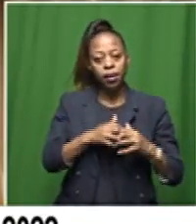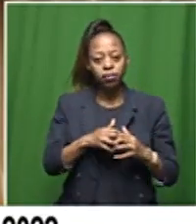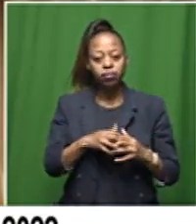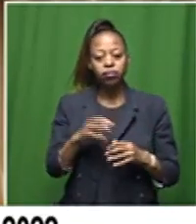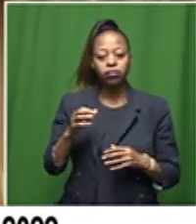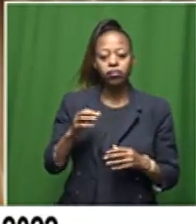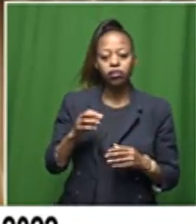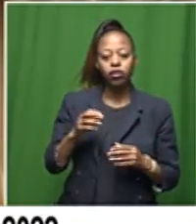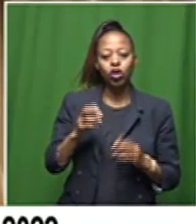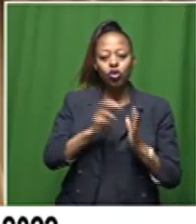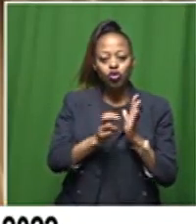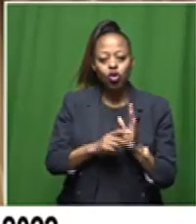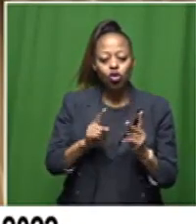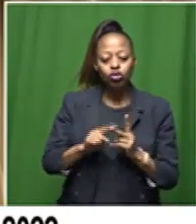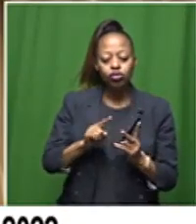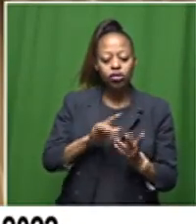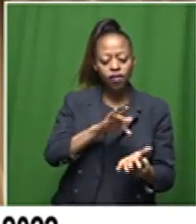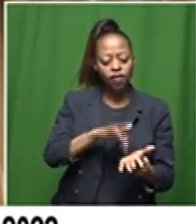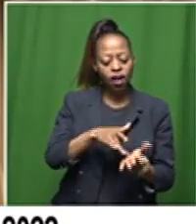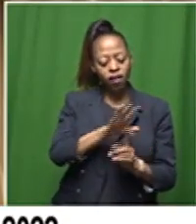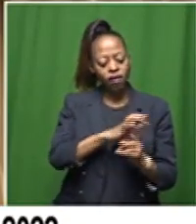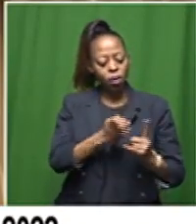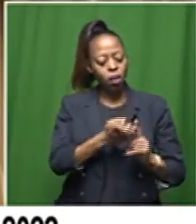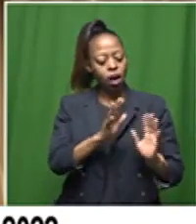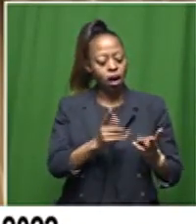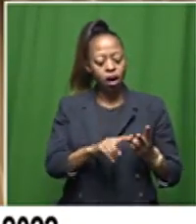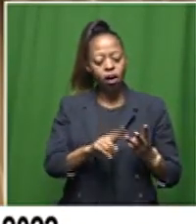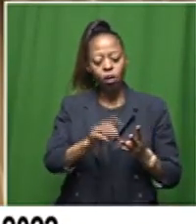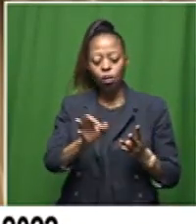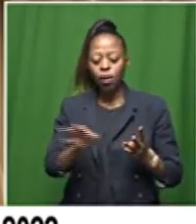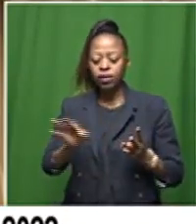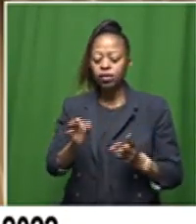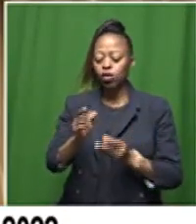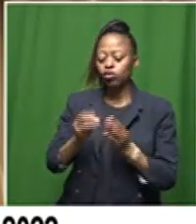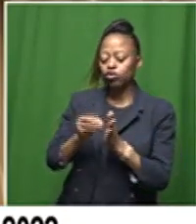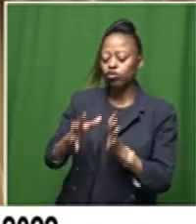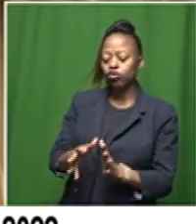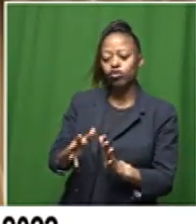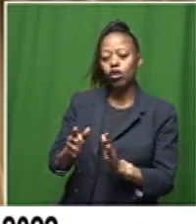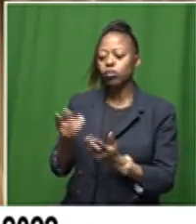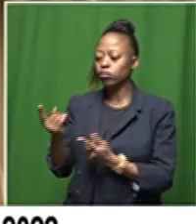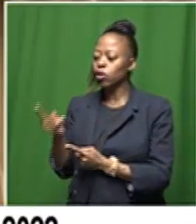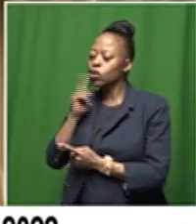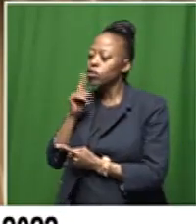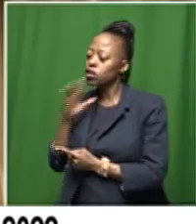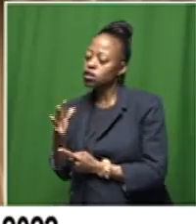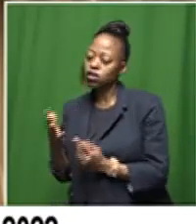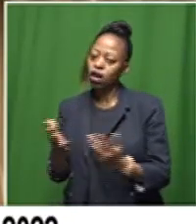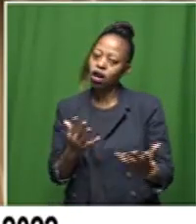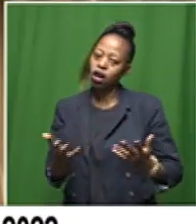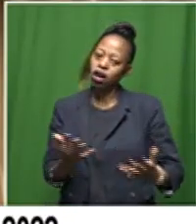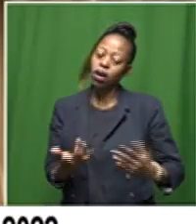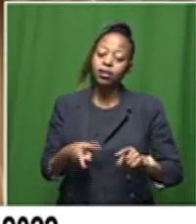staffing norms and the facilities that are required, the ratios of student to tutors, that